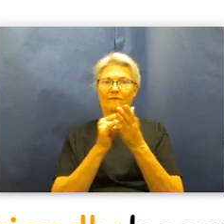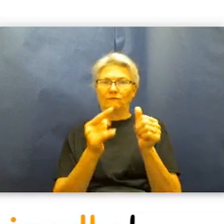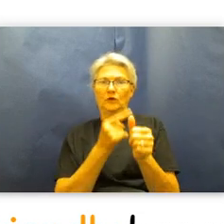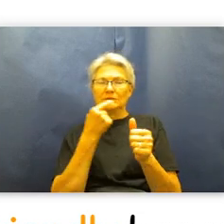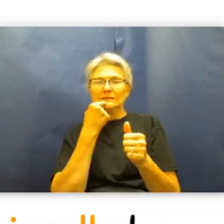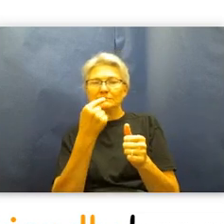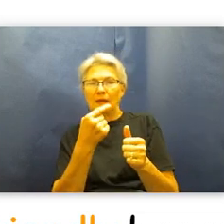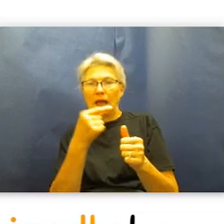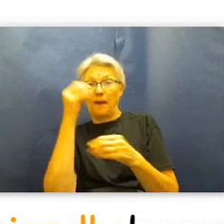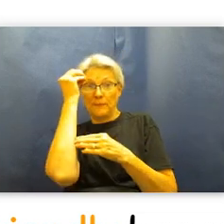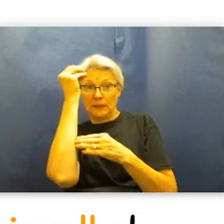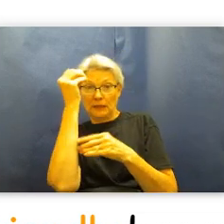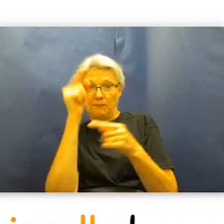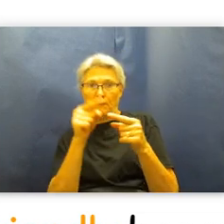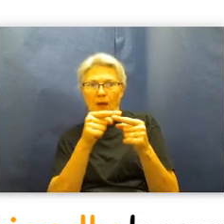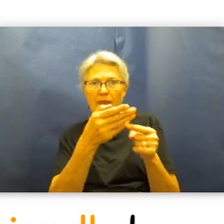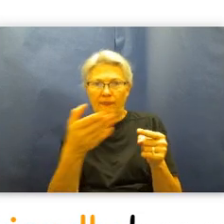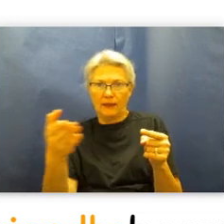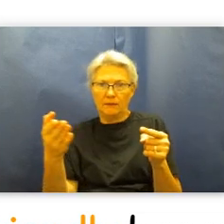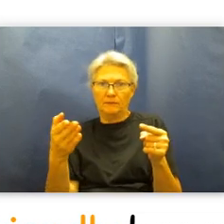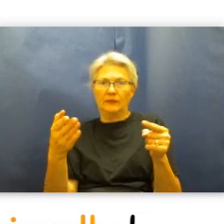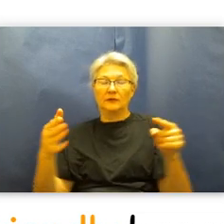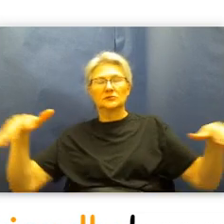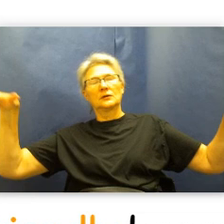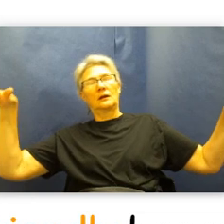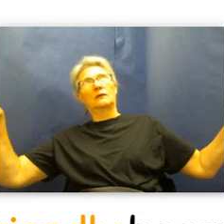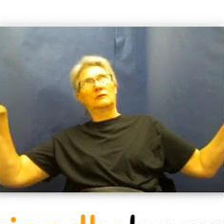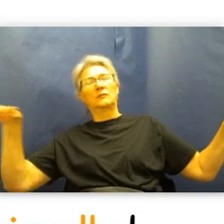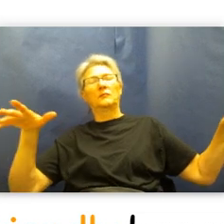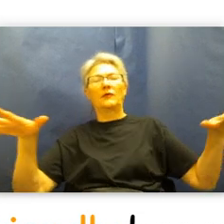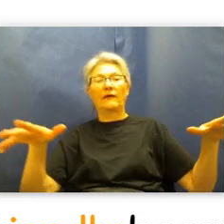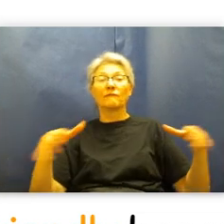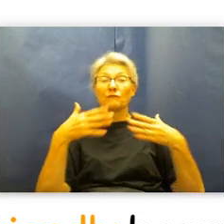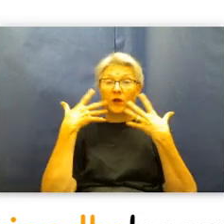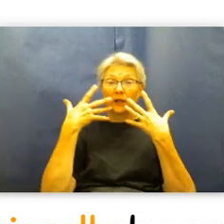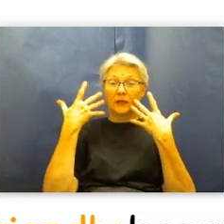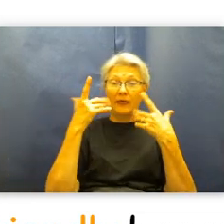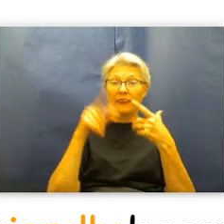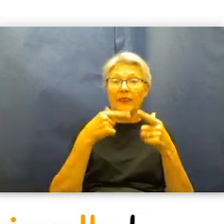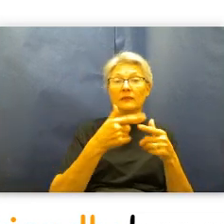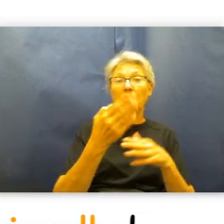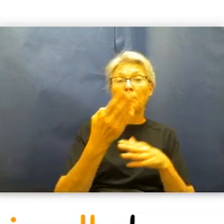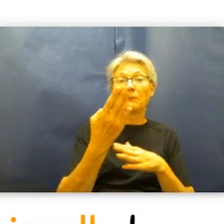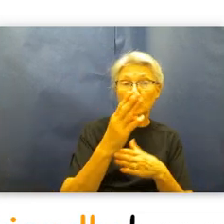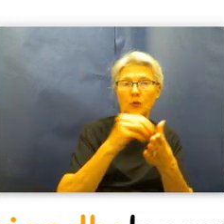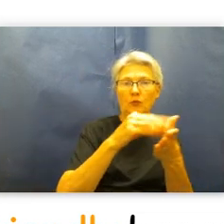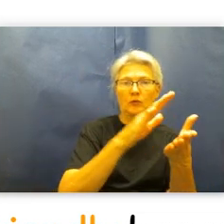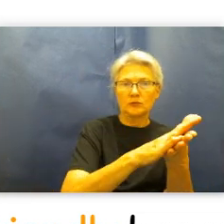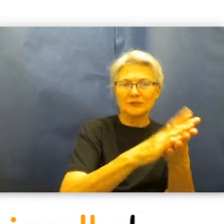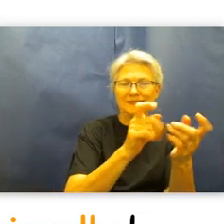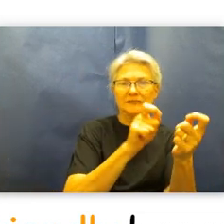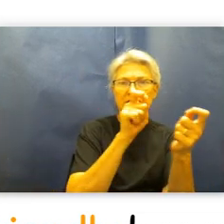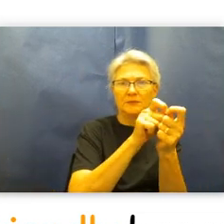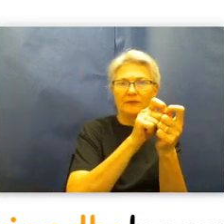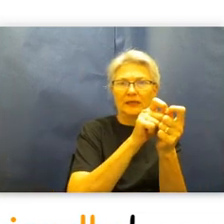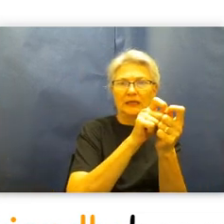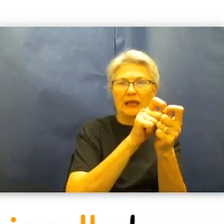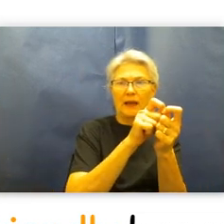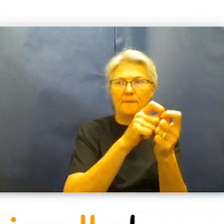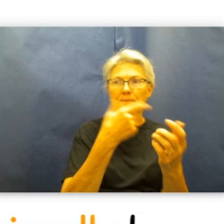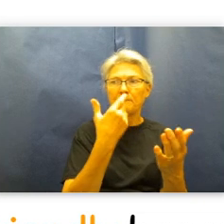my opinion about the Scarecrow being friendly. Then in the blue, I wrote down the specific text evidence